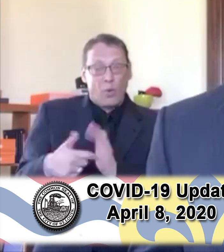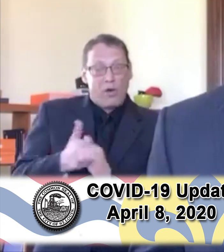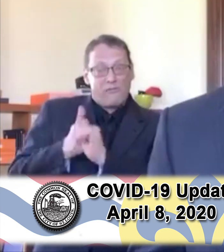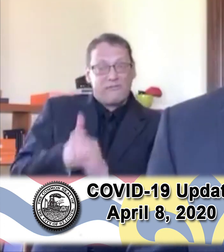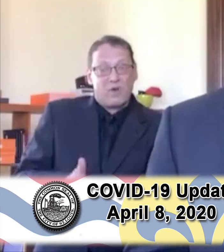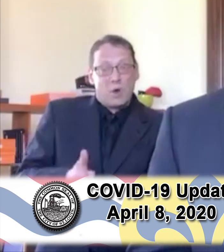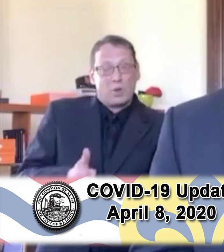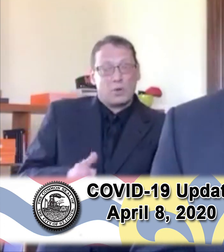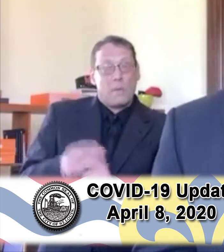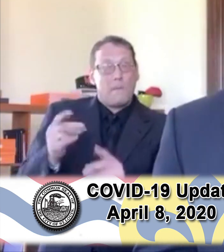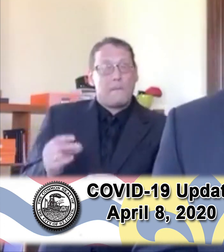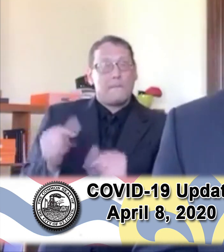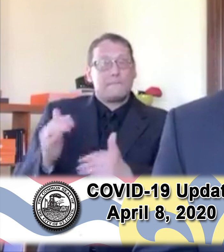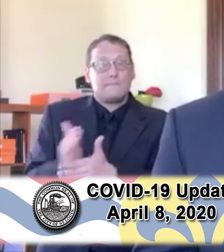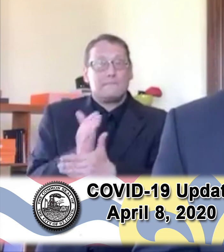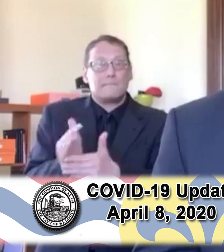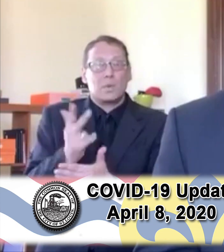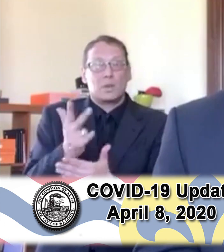3 hours.